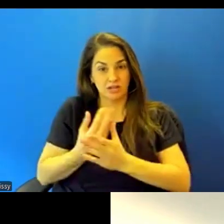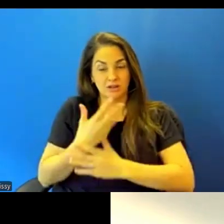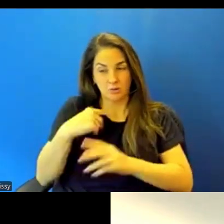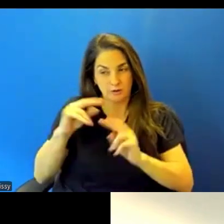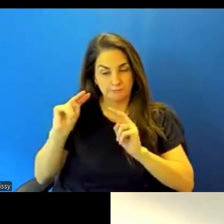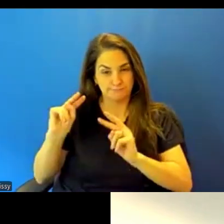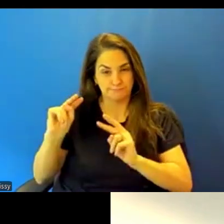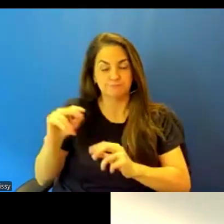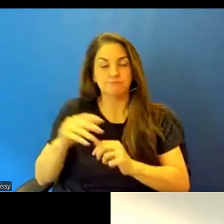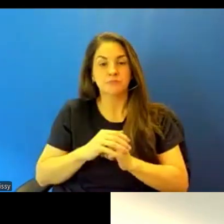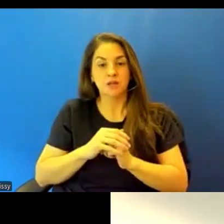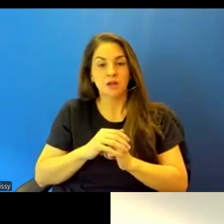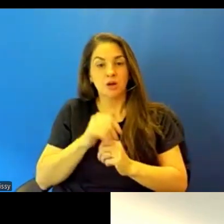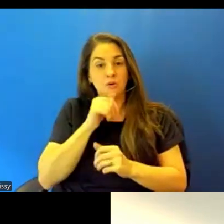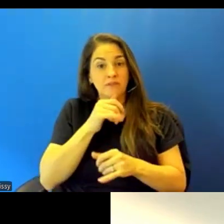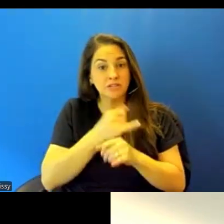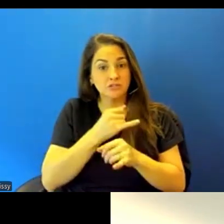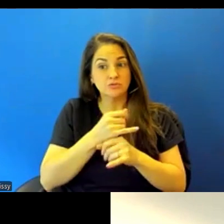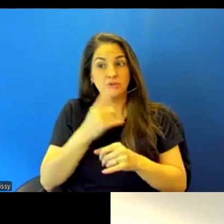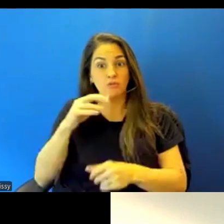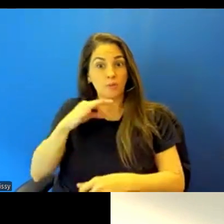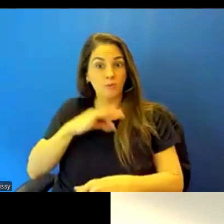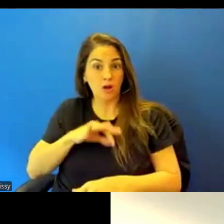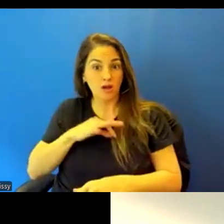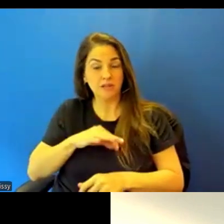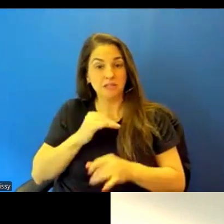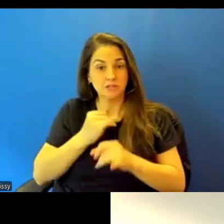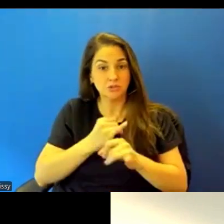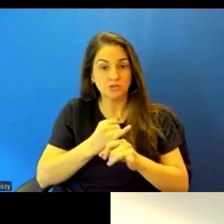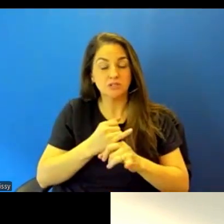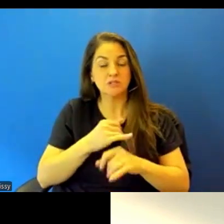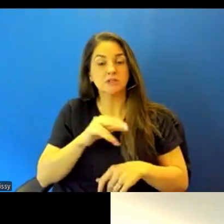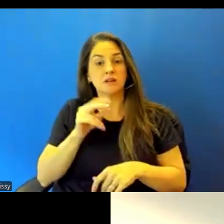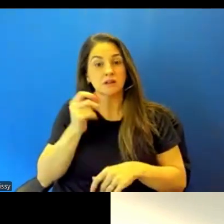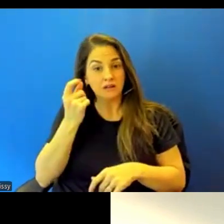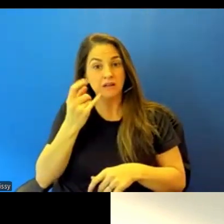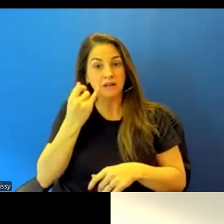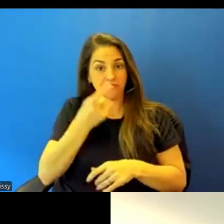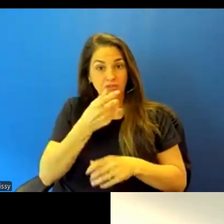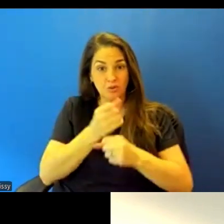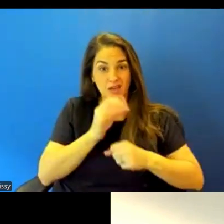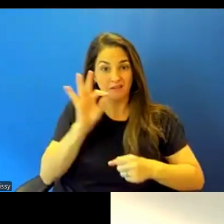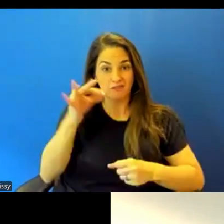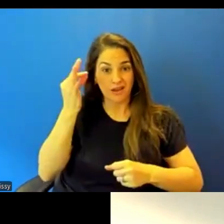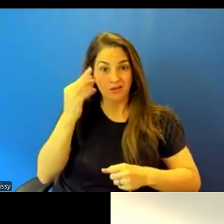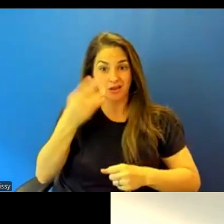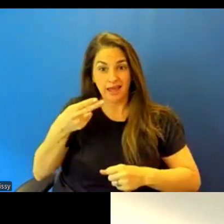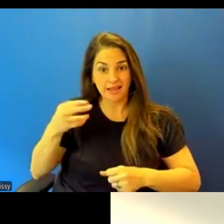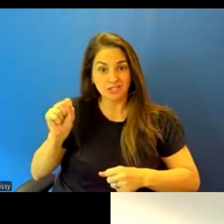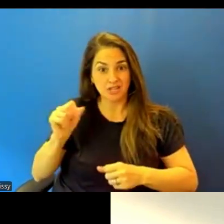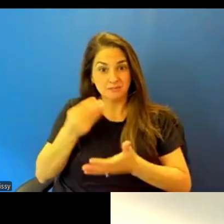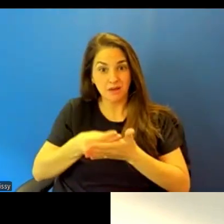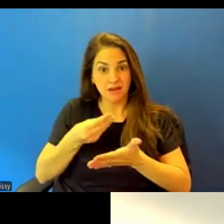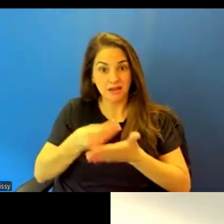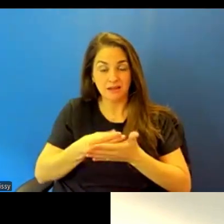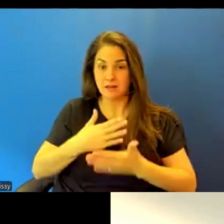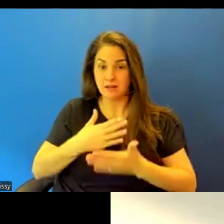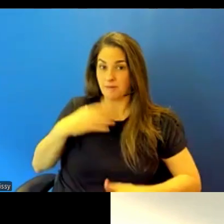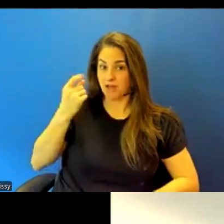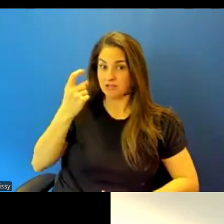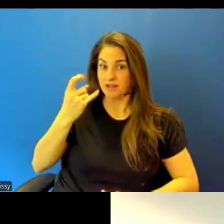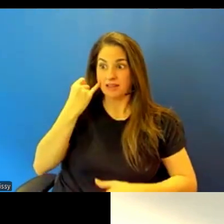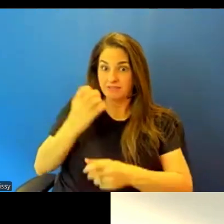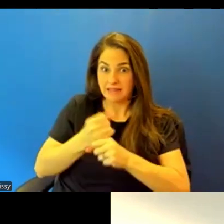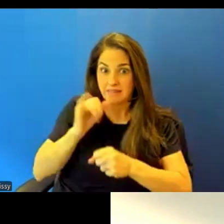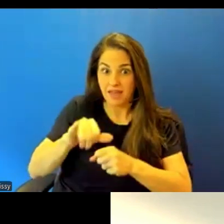private institutions and for-profit institutions, if you receive federal HHS funds, then my understanding is that